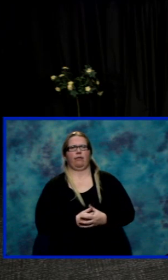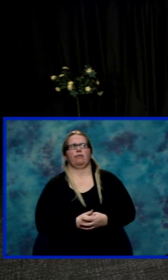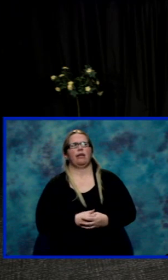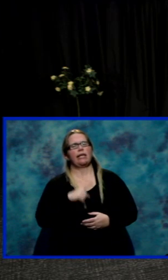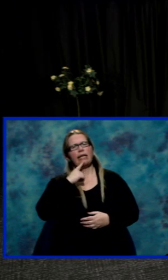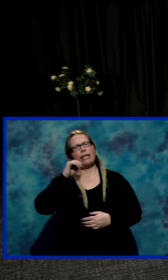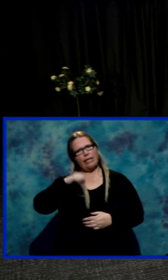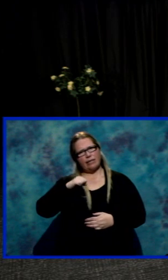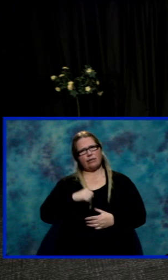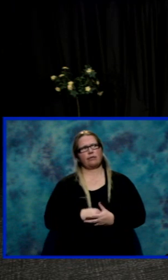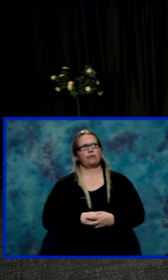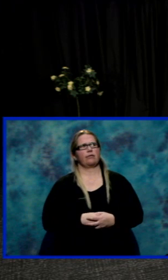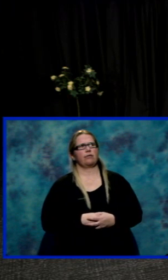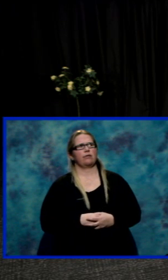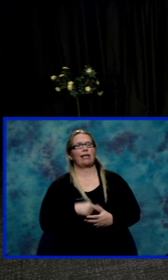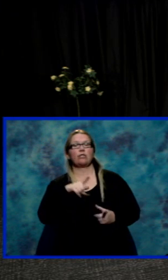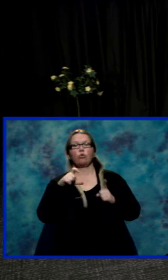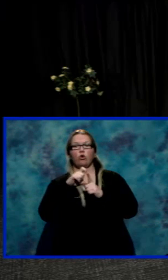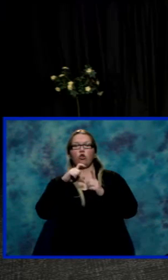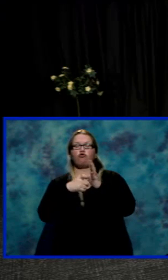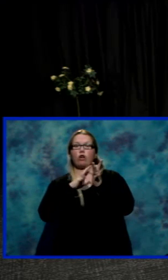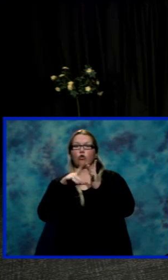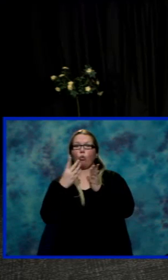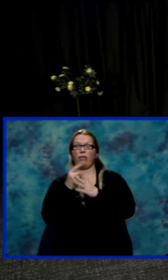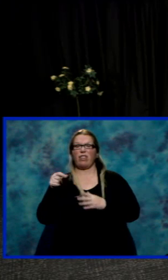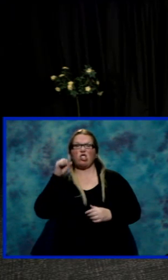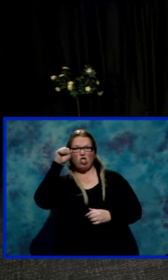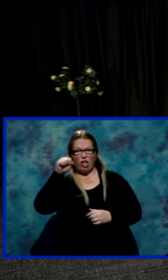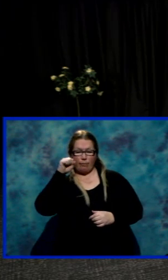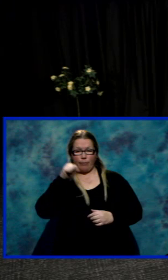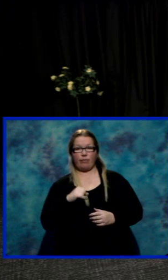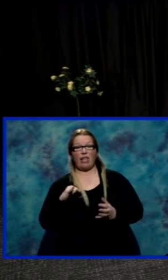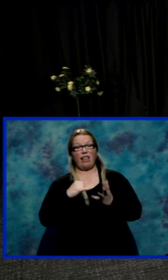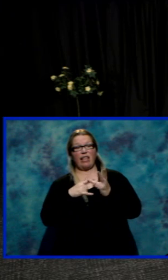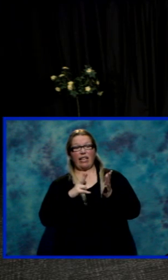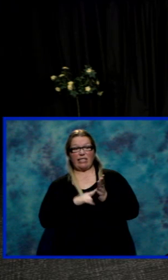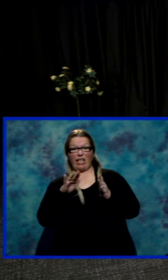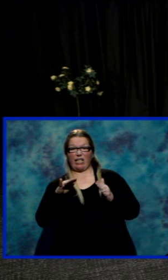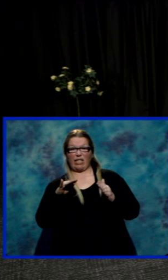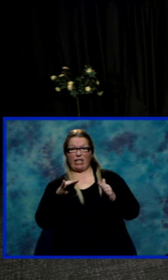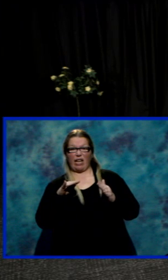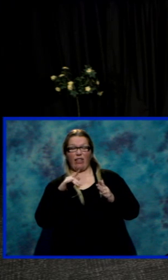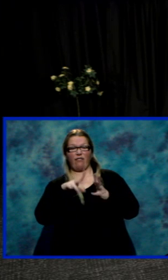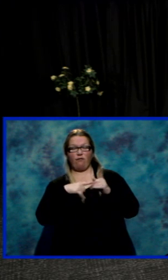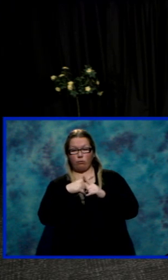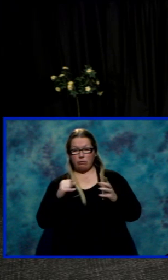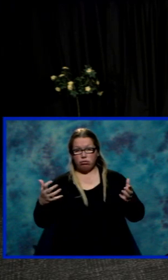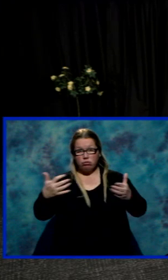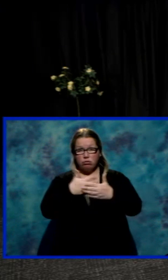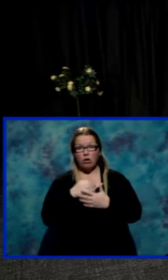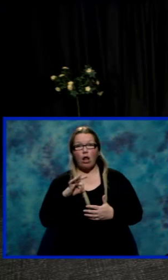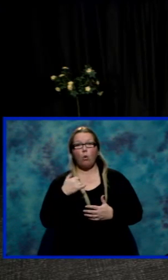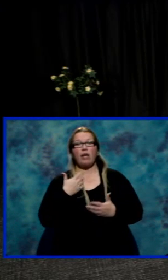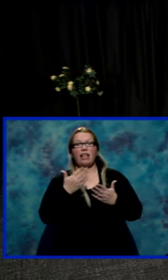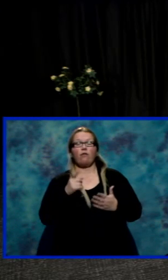is, they said, and here comes his daughter, Rachel, with the sheep. Look, he said, the sun is still high. It's not time for the flocks to be gathered. So let's water the